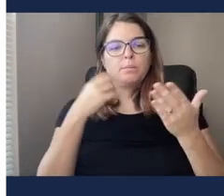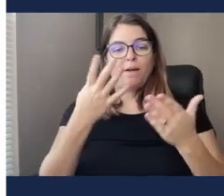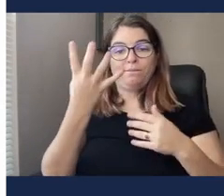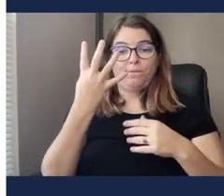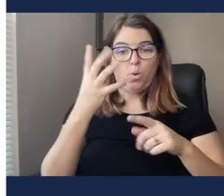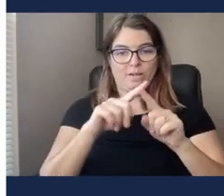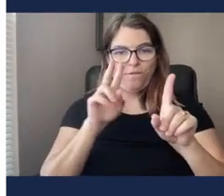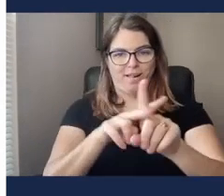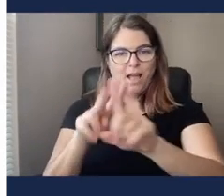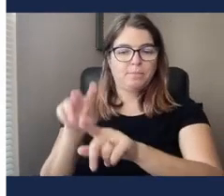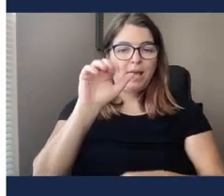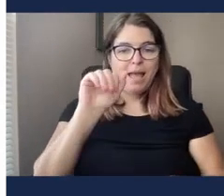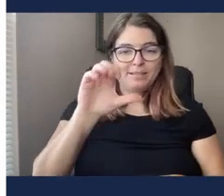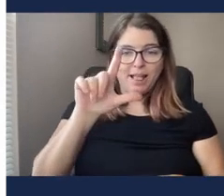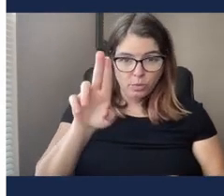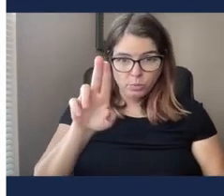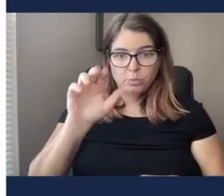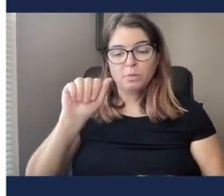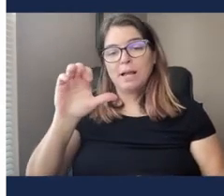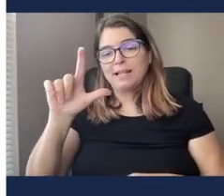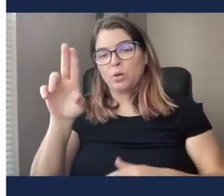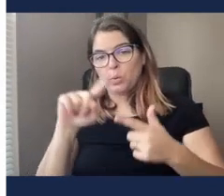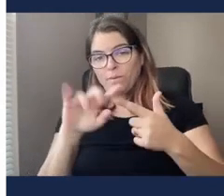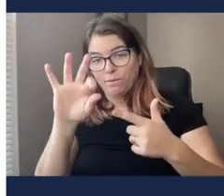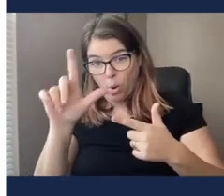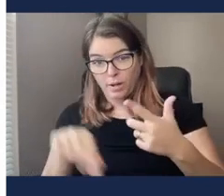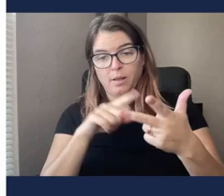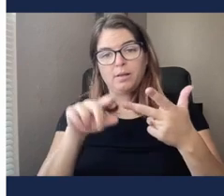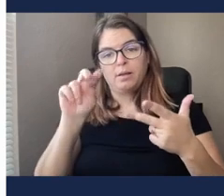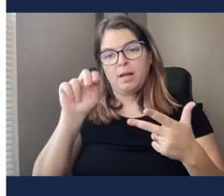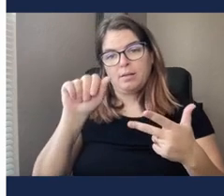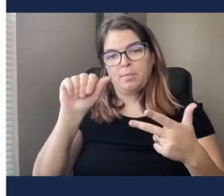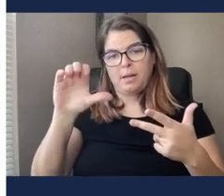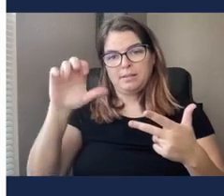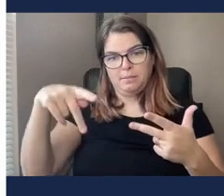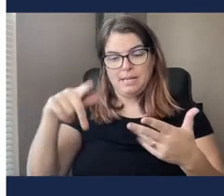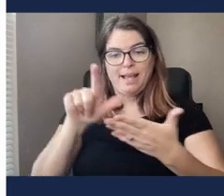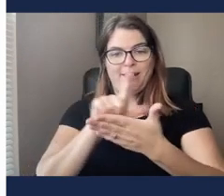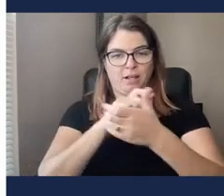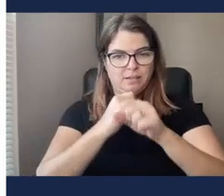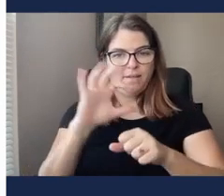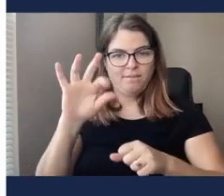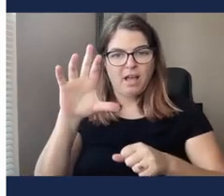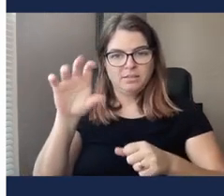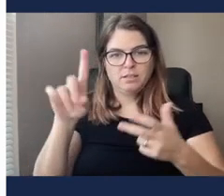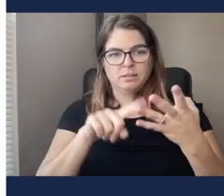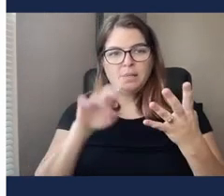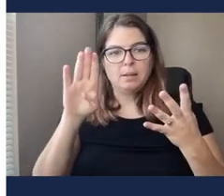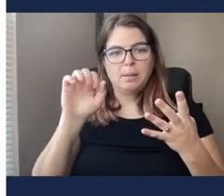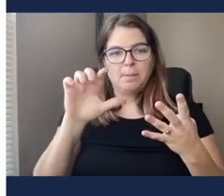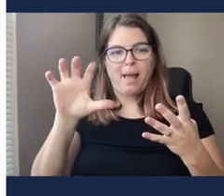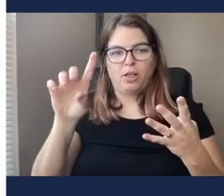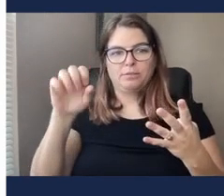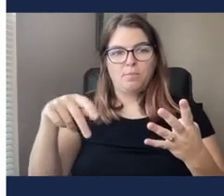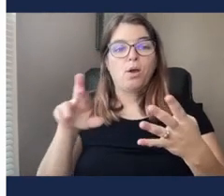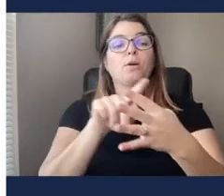the ACLU of Florida, the NAACP Legal Defense Fund, and Ballard Spar. We brought an